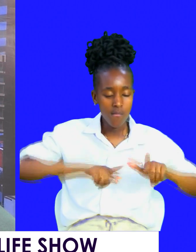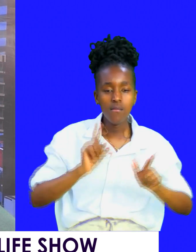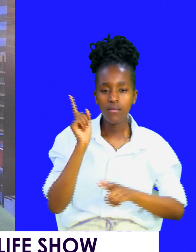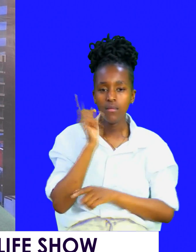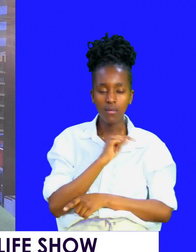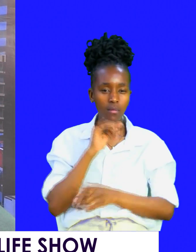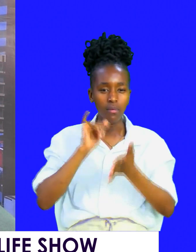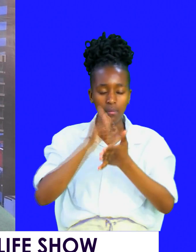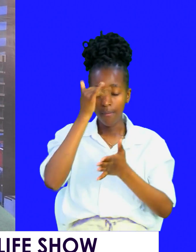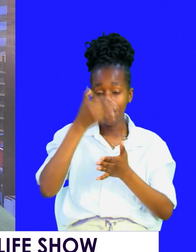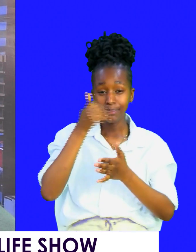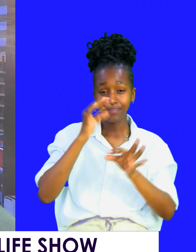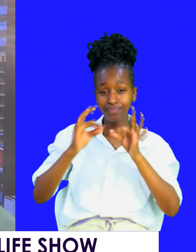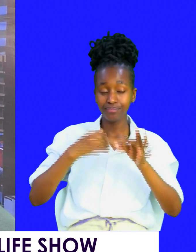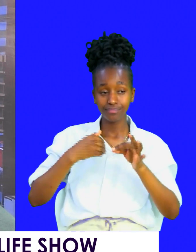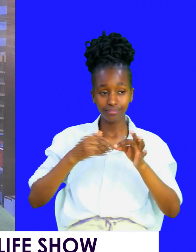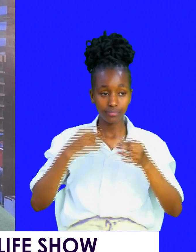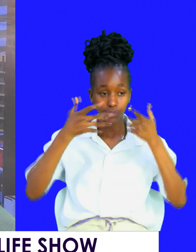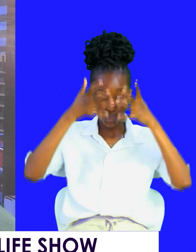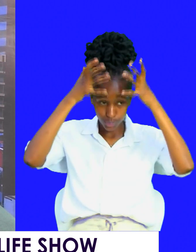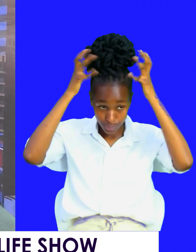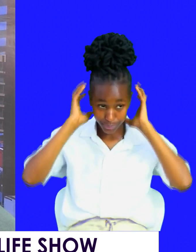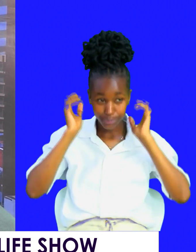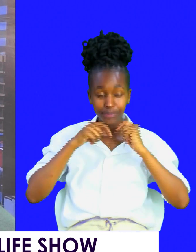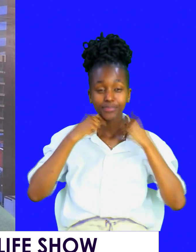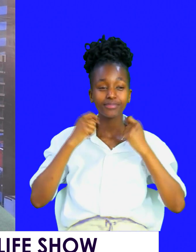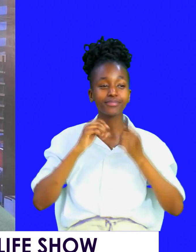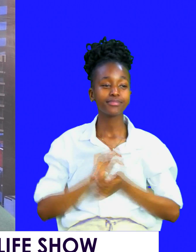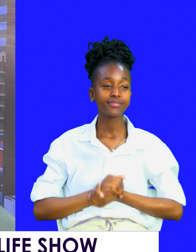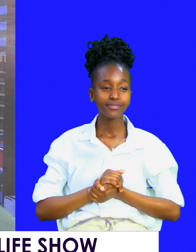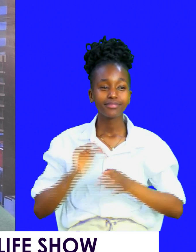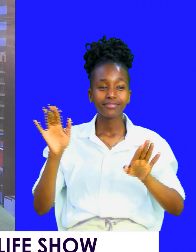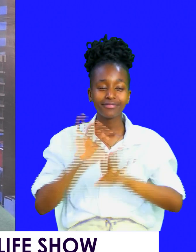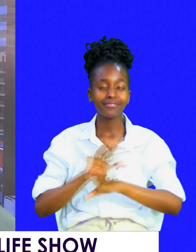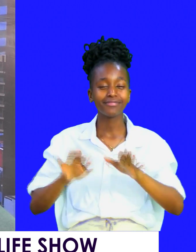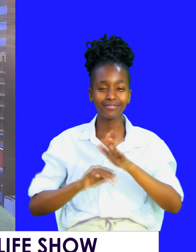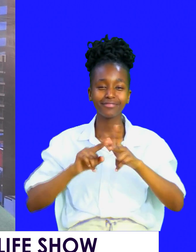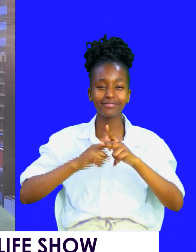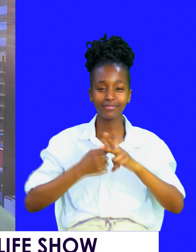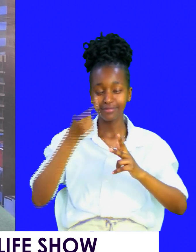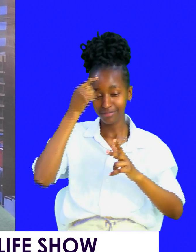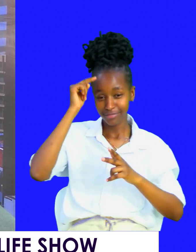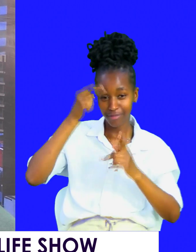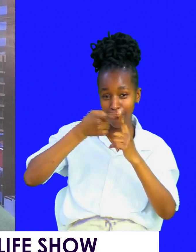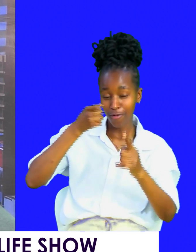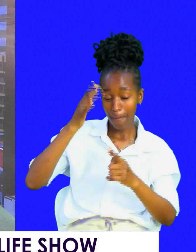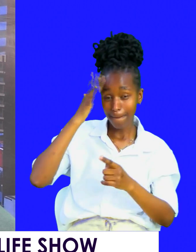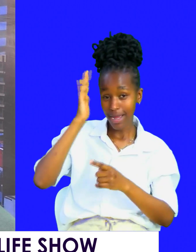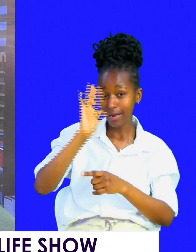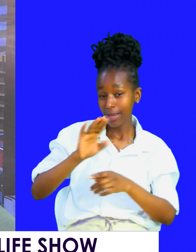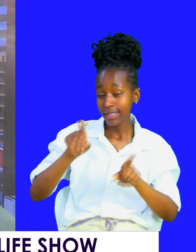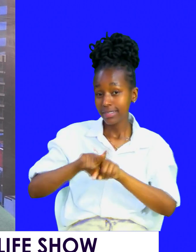need to put on a helmet. It starts from your mind. It starts from your brains. It starts from